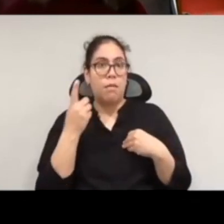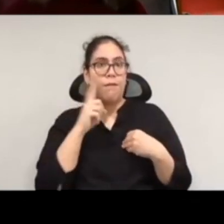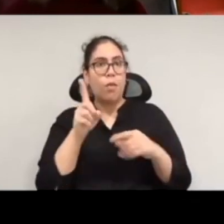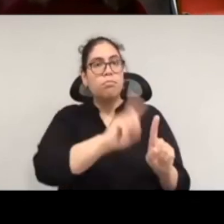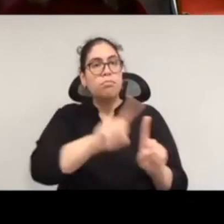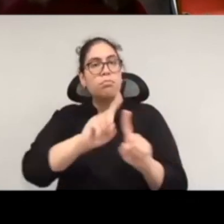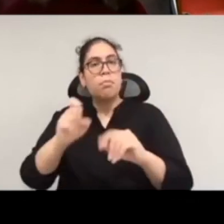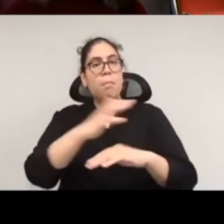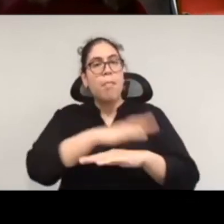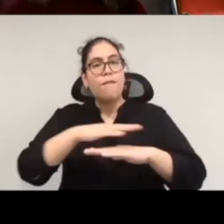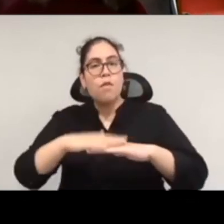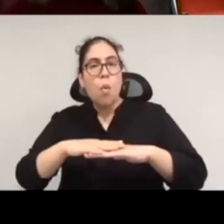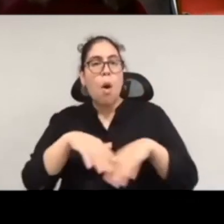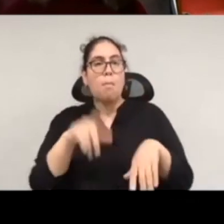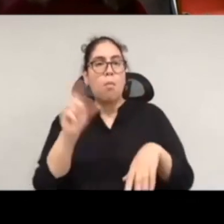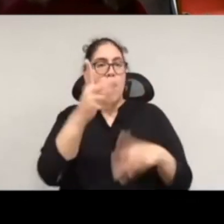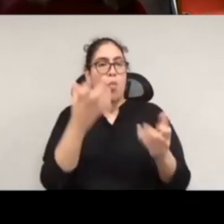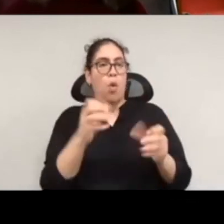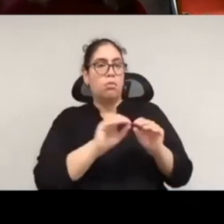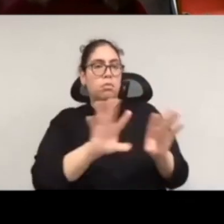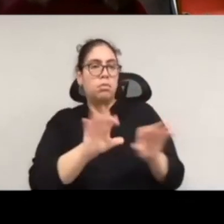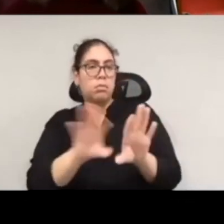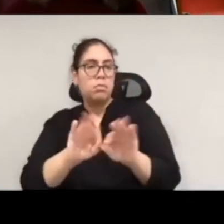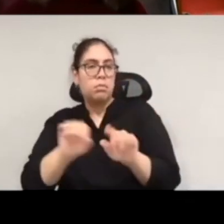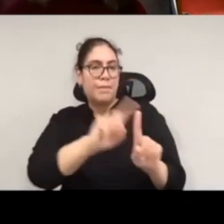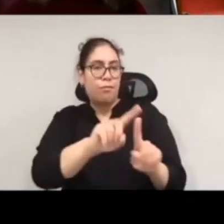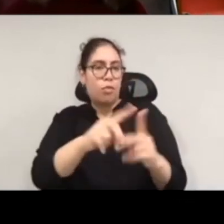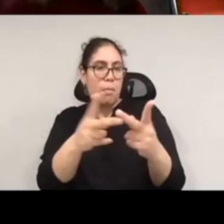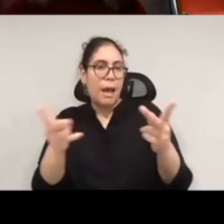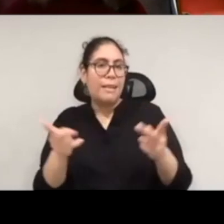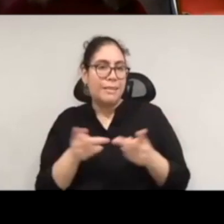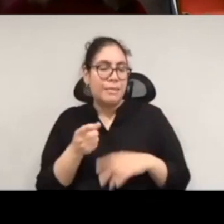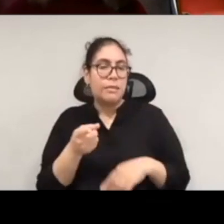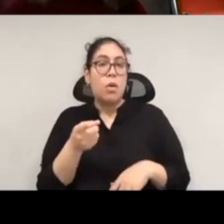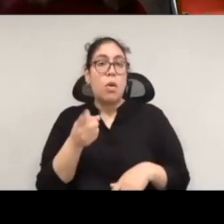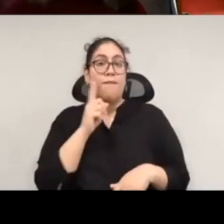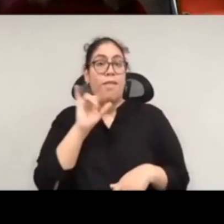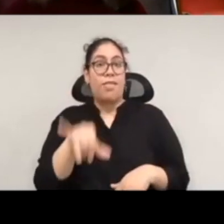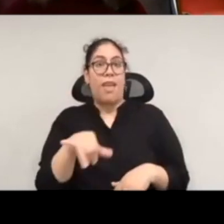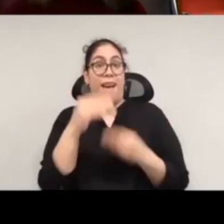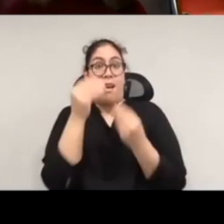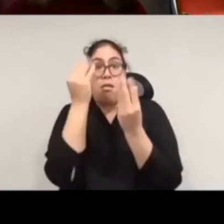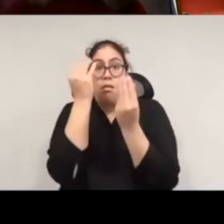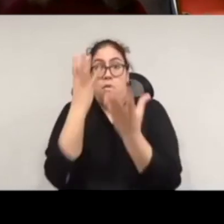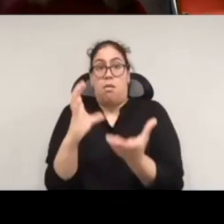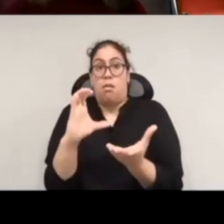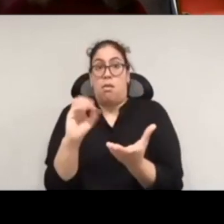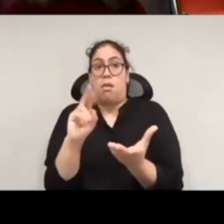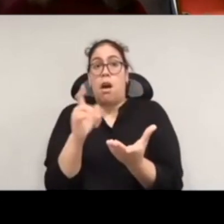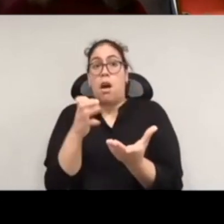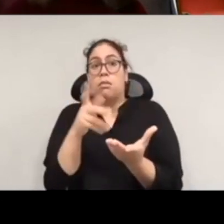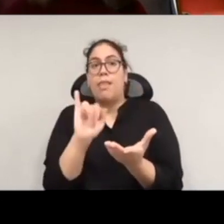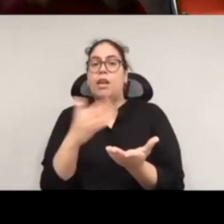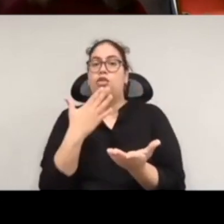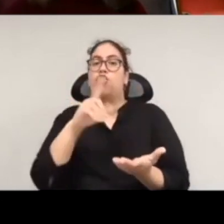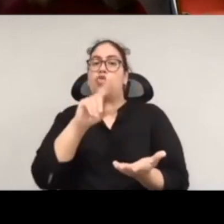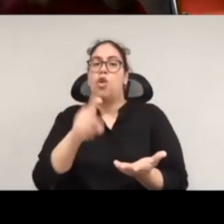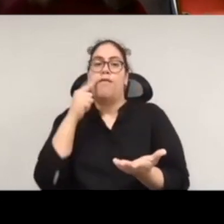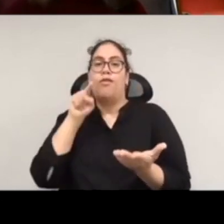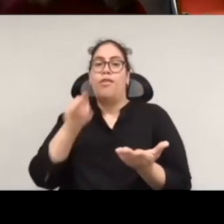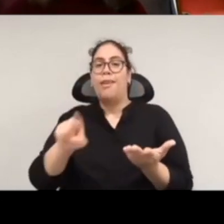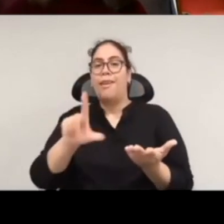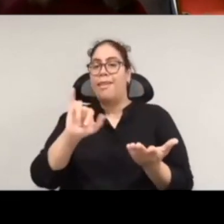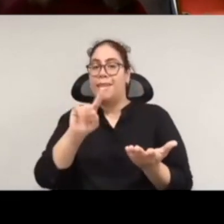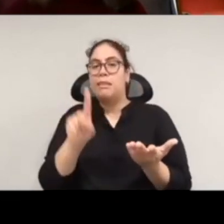of the places that we distribute. So I think that content-wise, it's really a good question for Liz. But